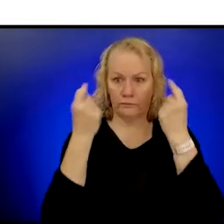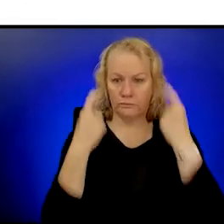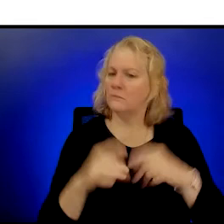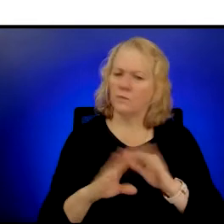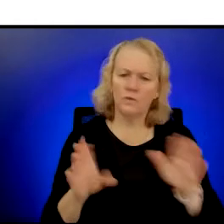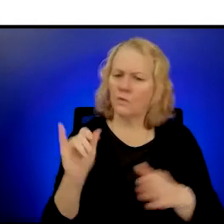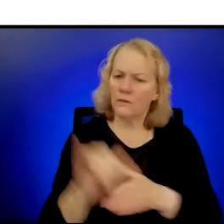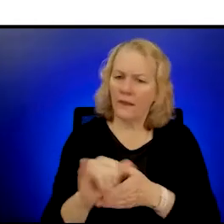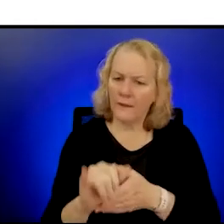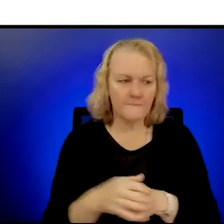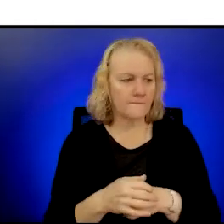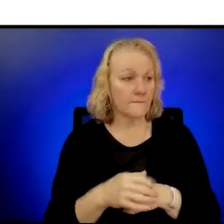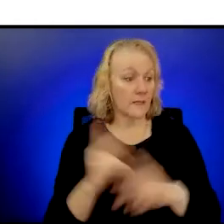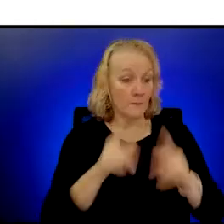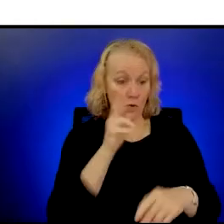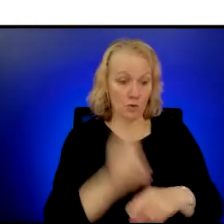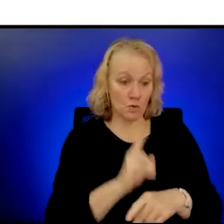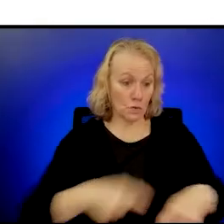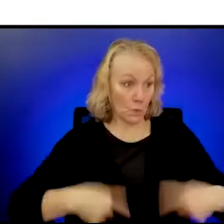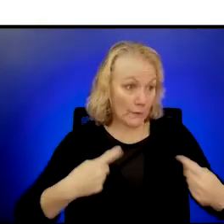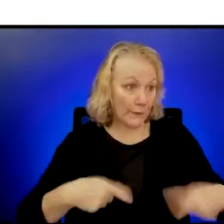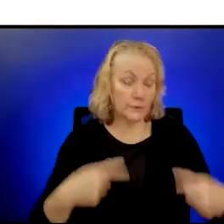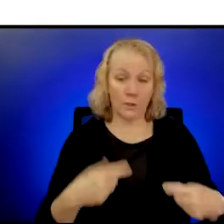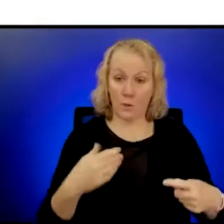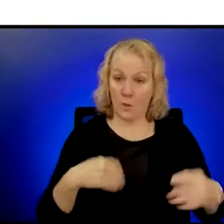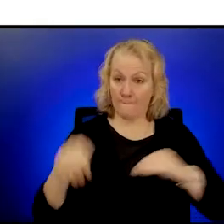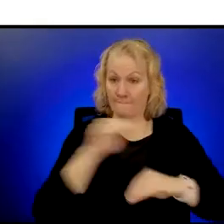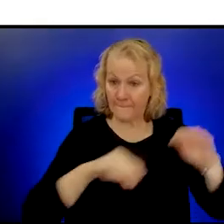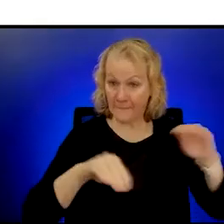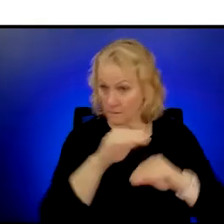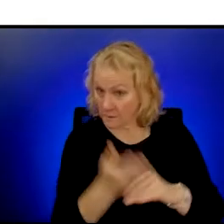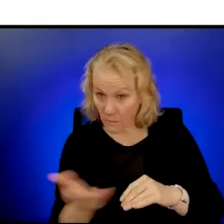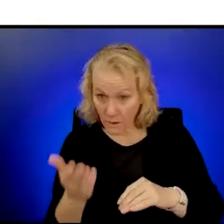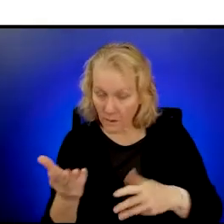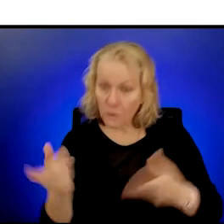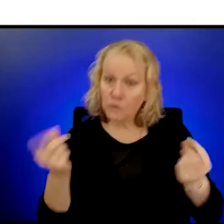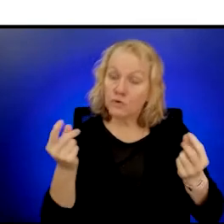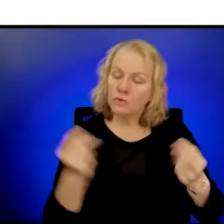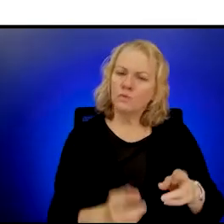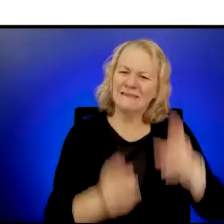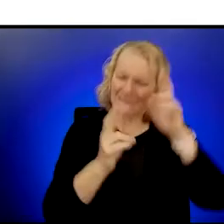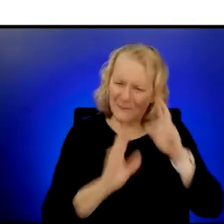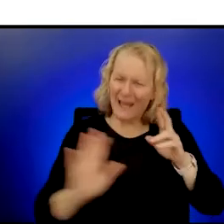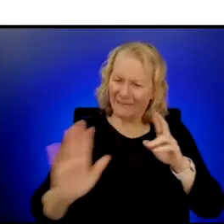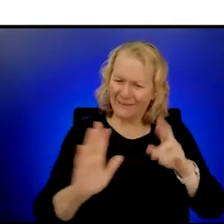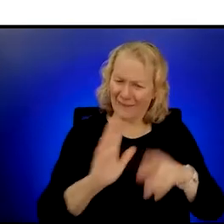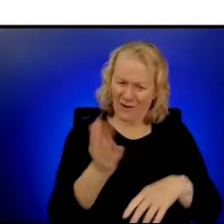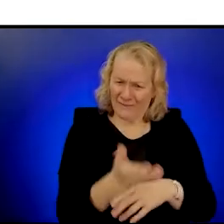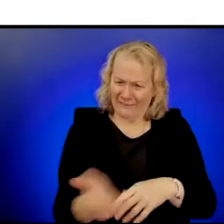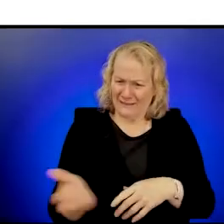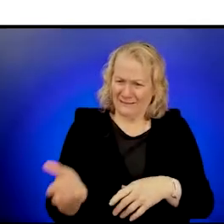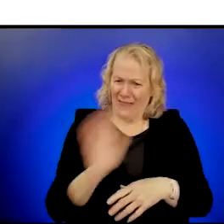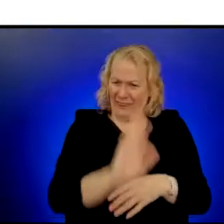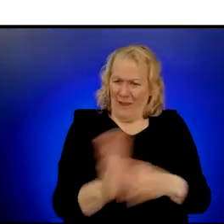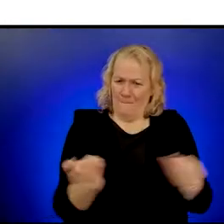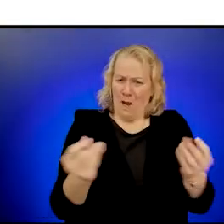So for people that use wheelchairs and mobility devices, the things you want to do is respect their personal property. Think of